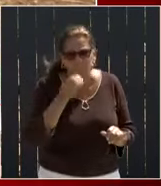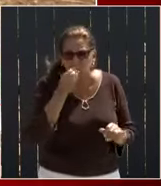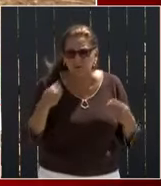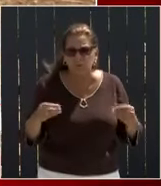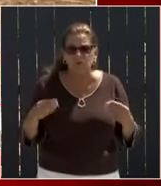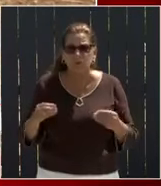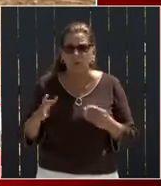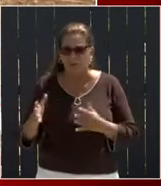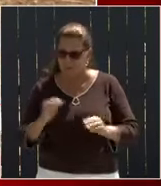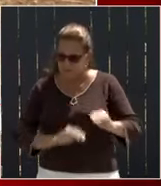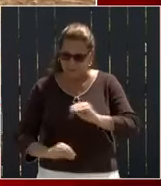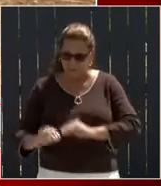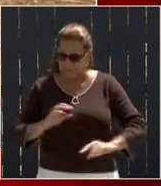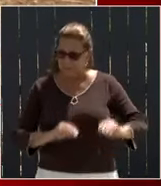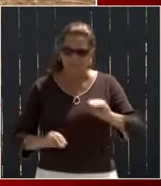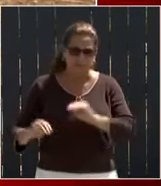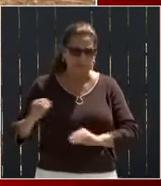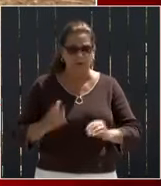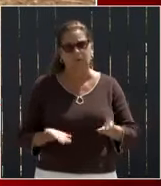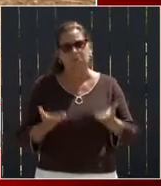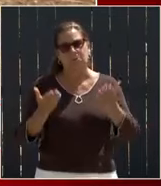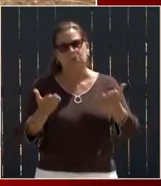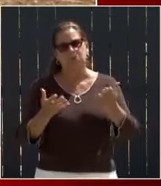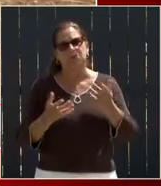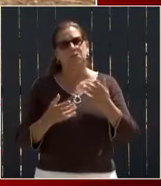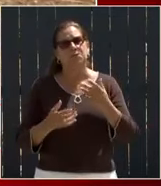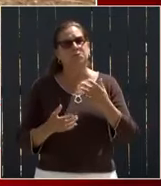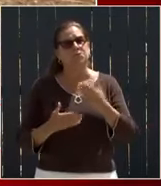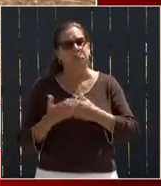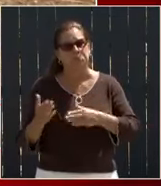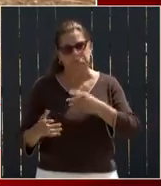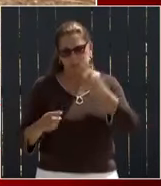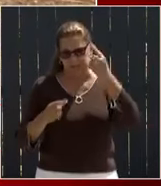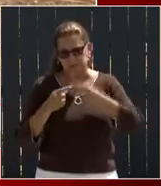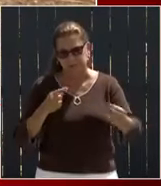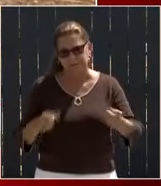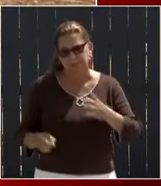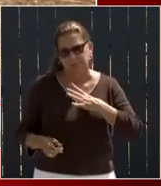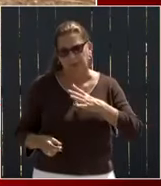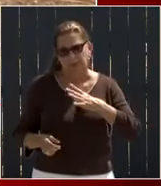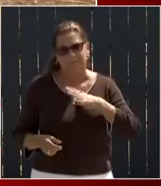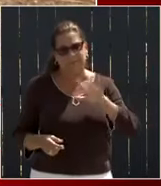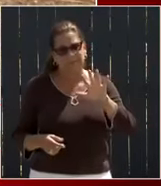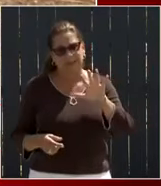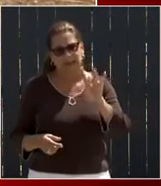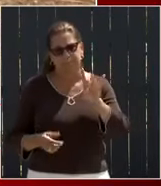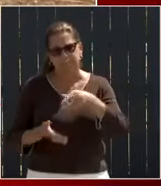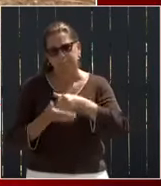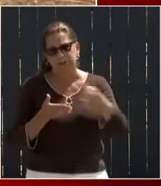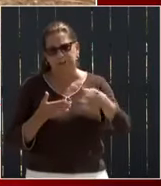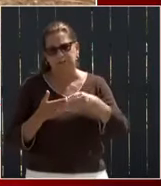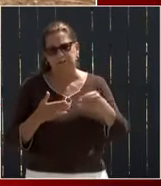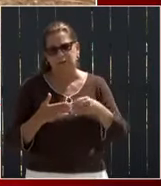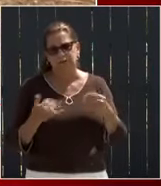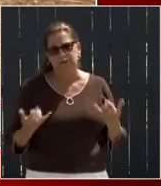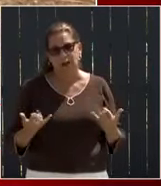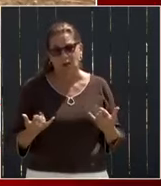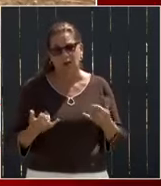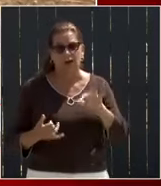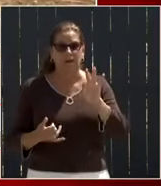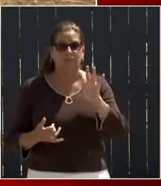but sometimes the members of the council disagree. That $58 million, again, 95% of Ward 7 and 8 residents will be in walking distance of a